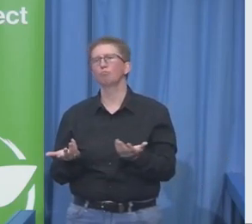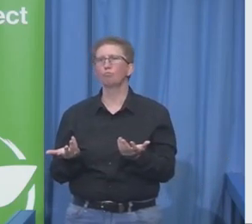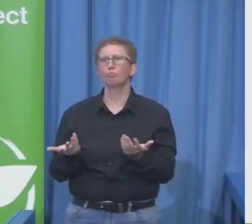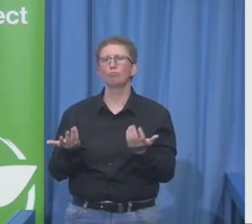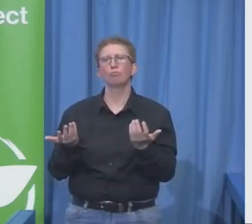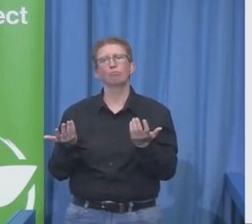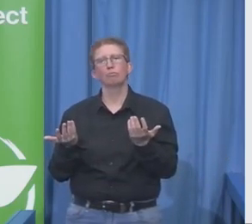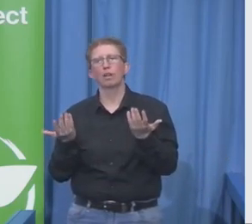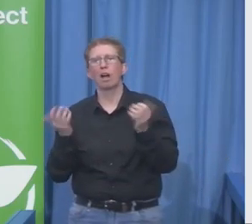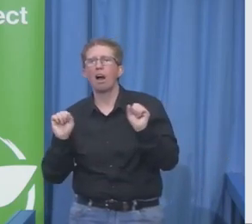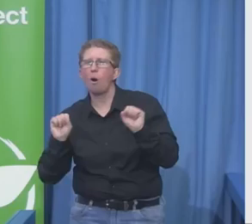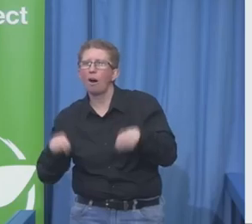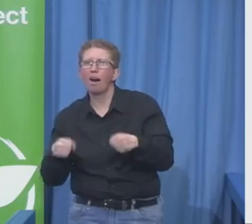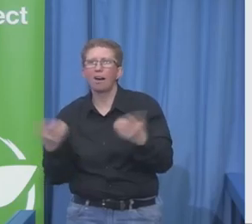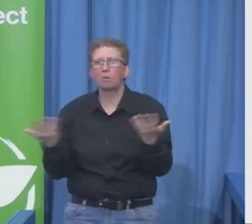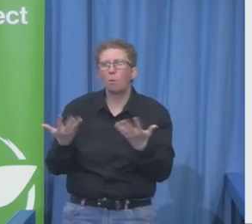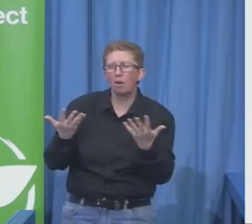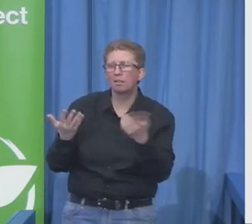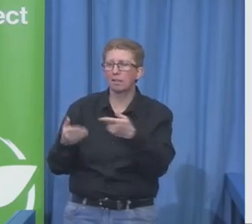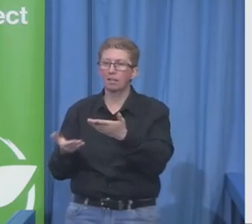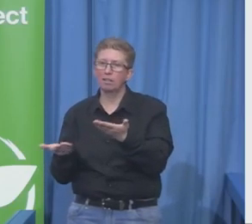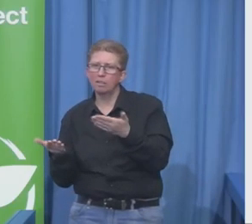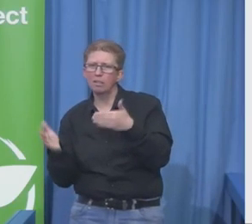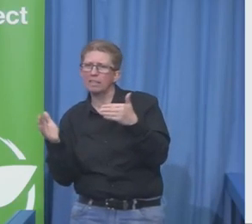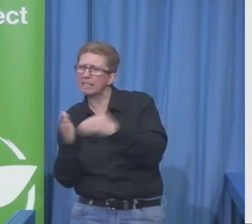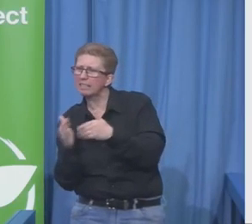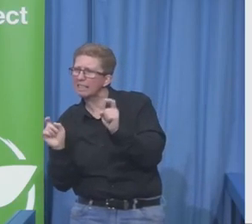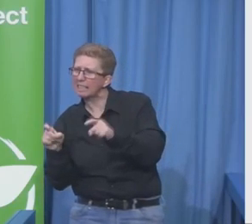have to make them successful.